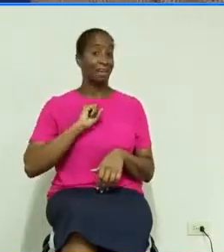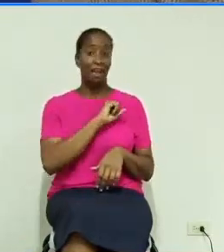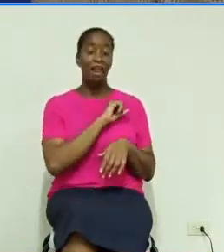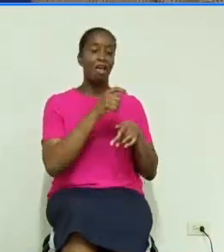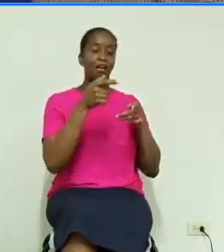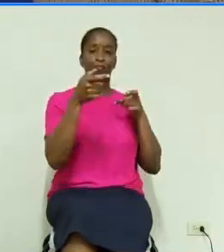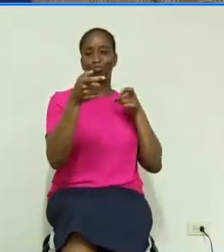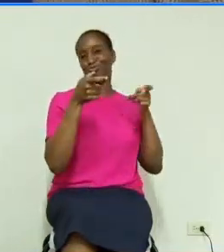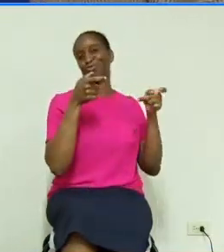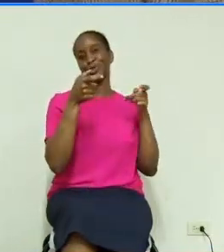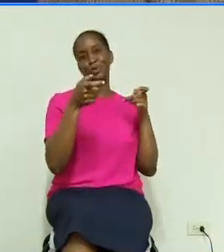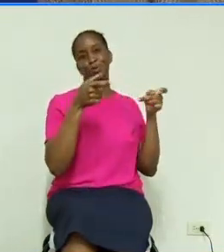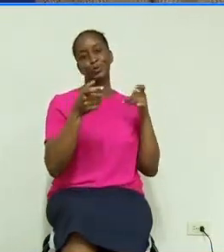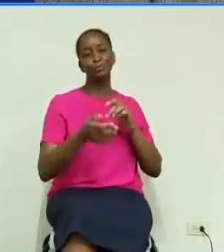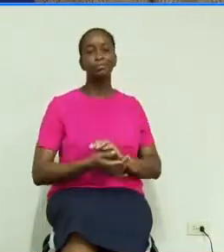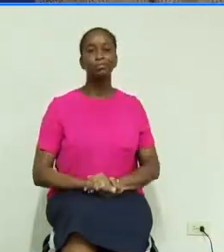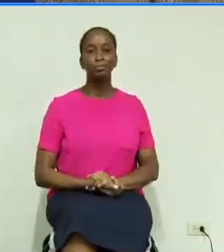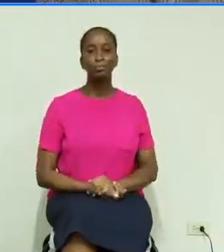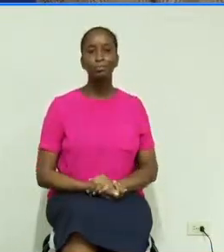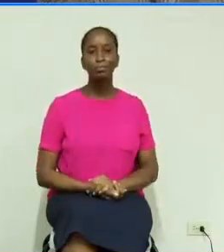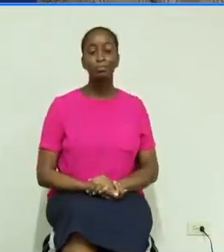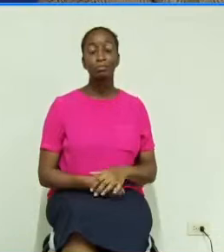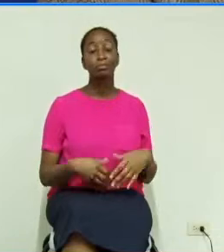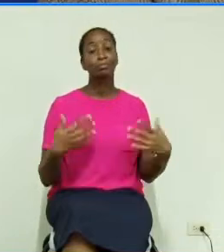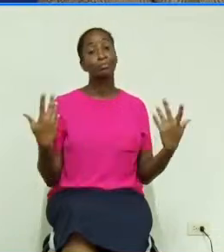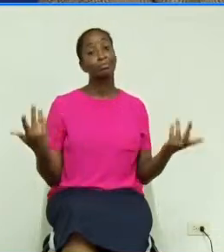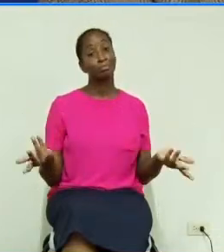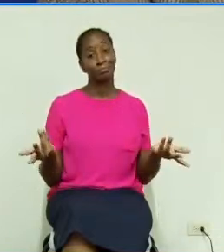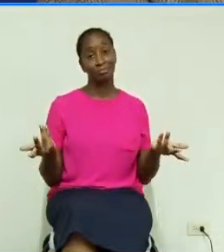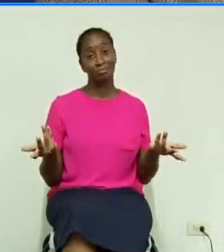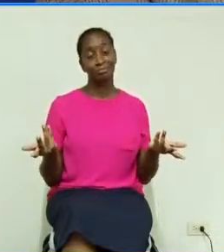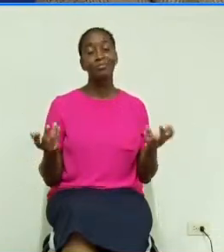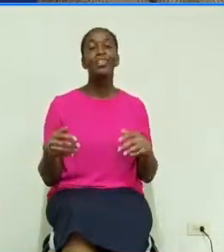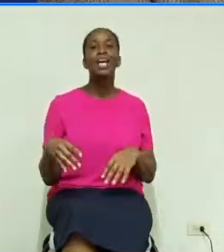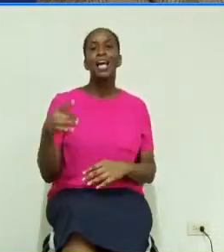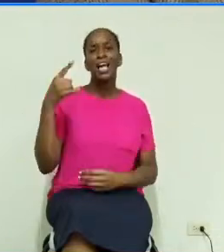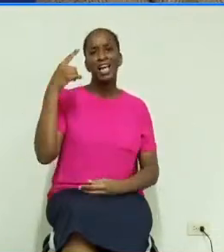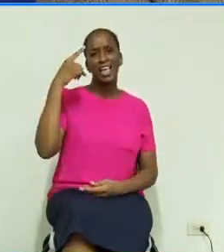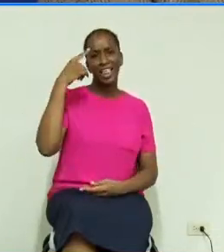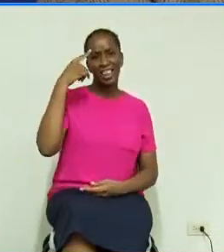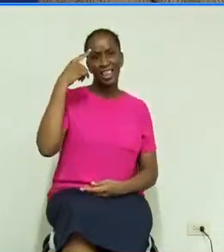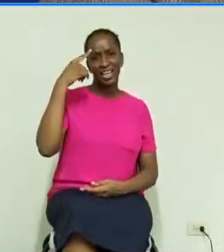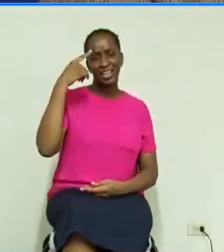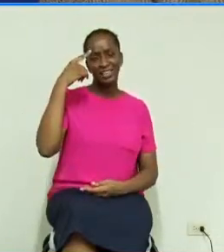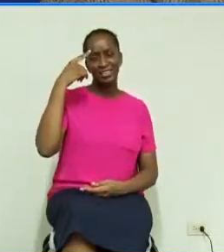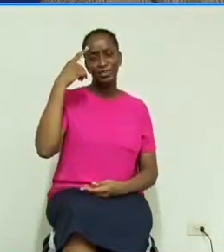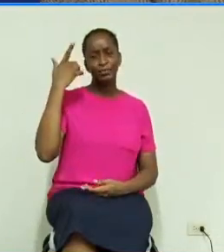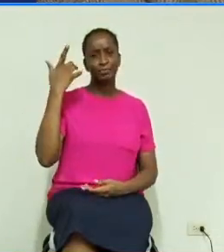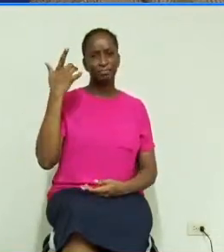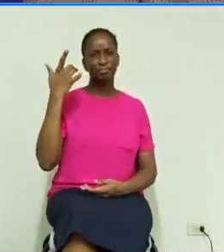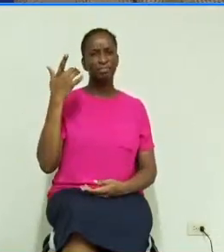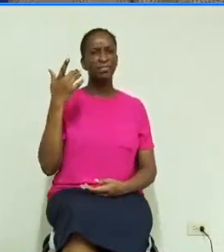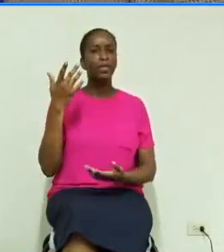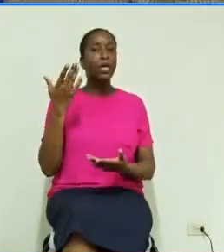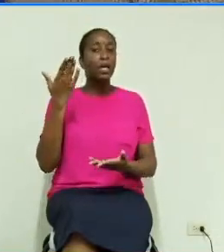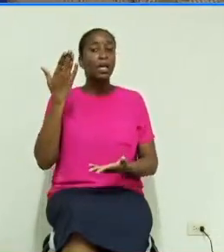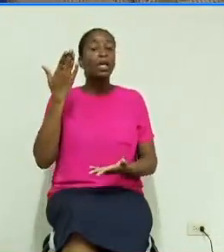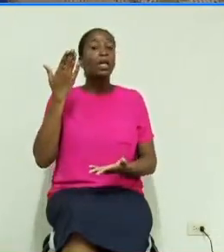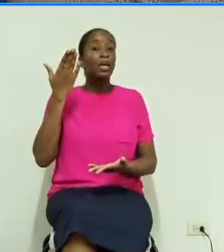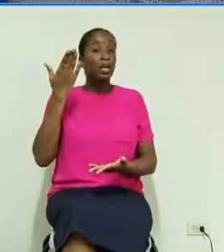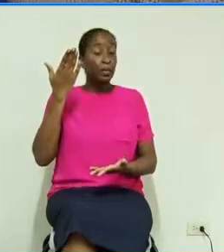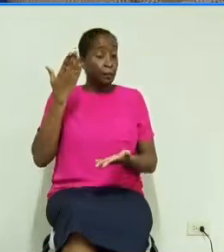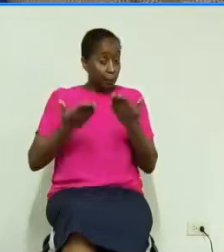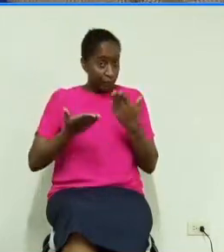any system which, if you maintain a bicameral arrangement,